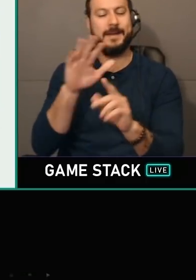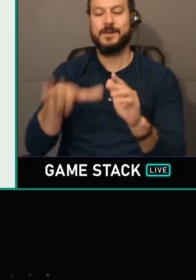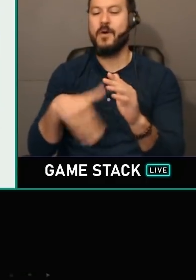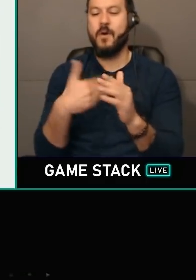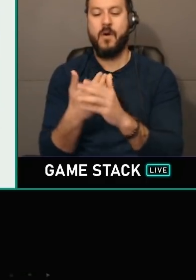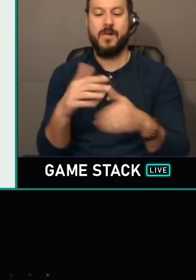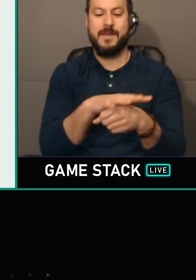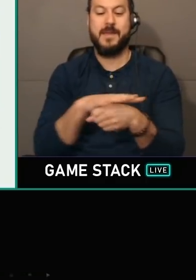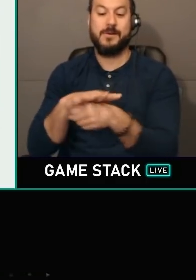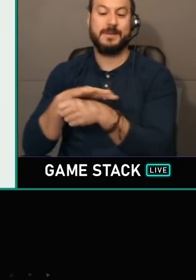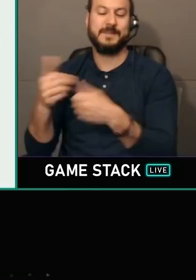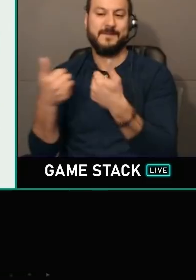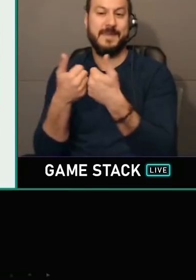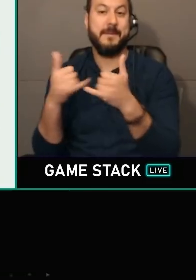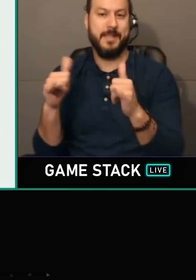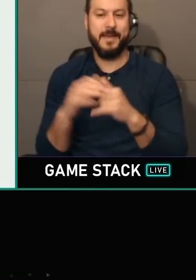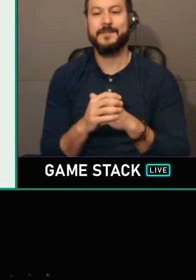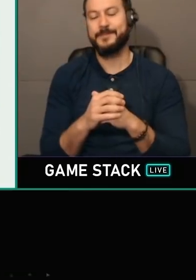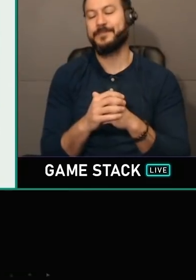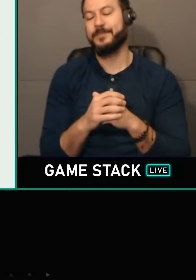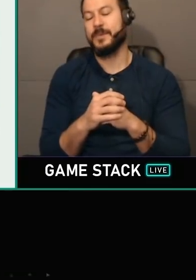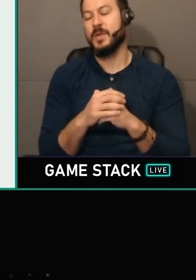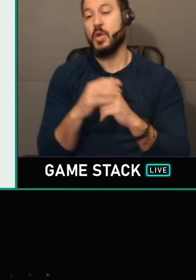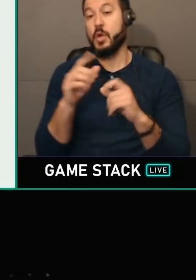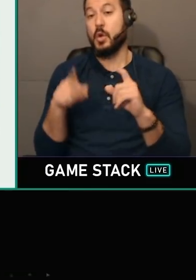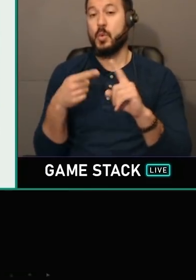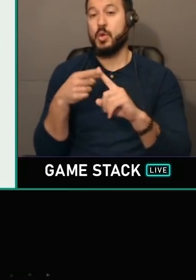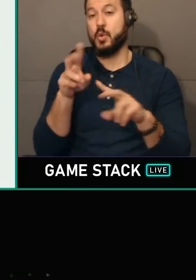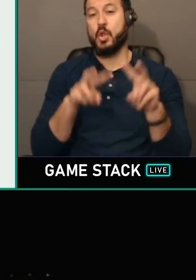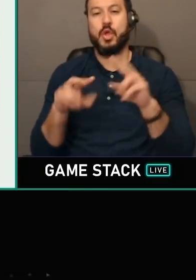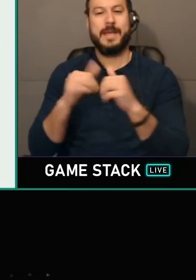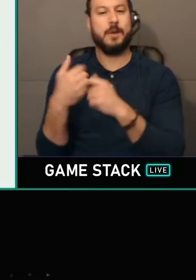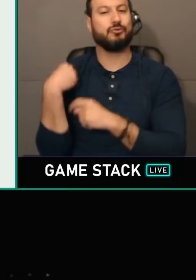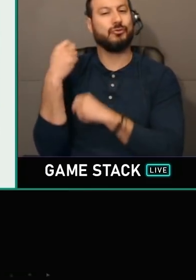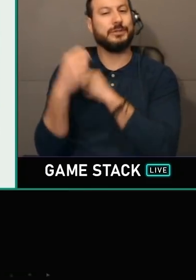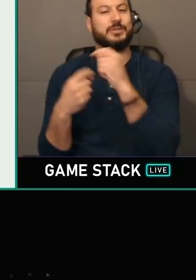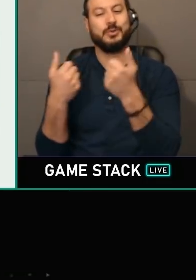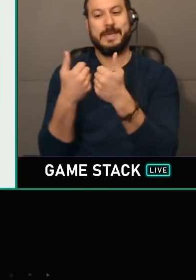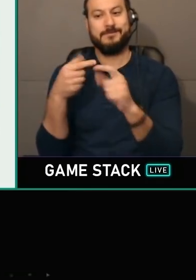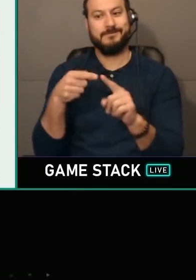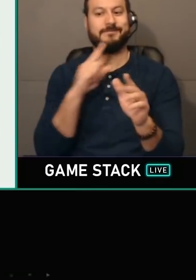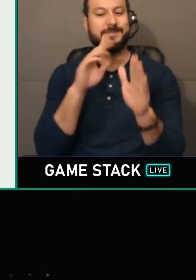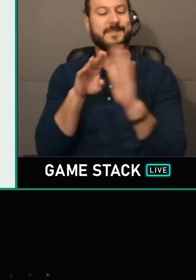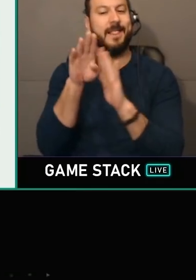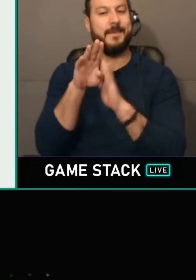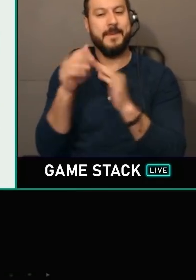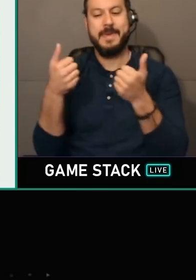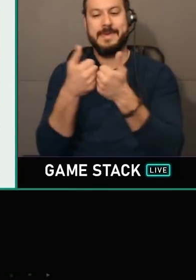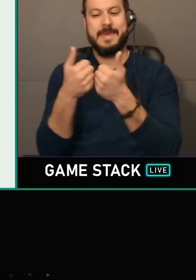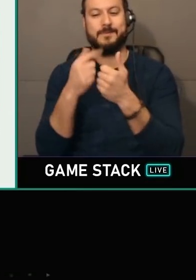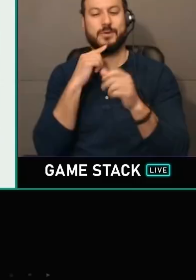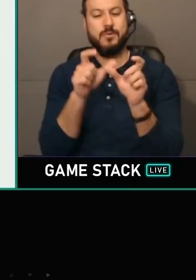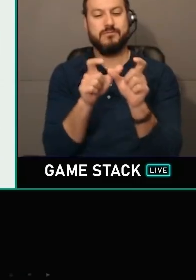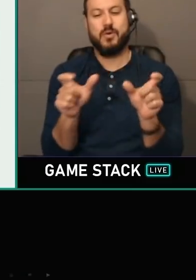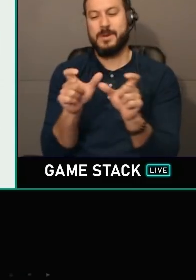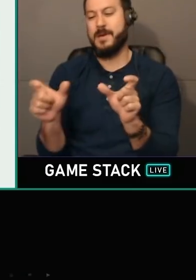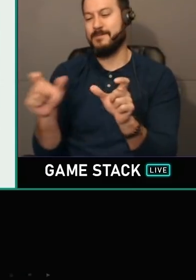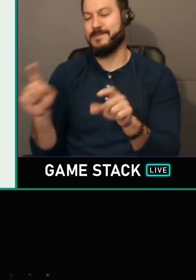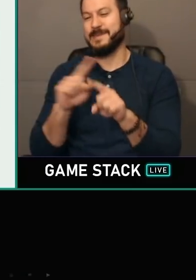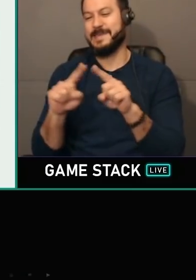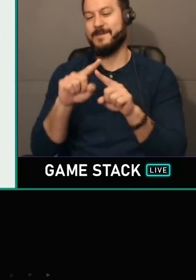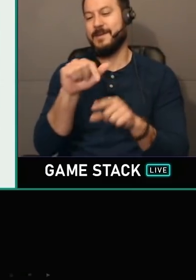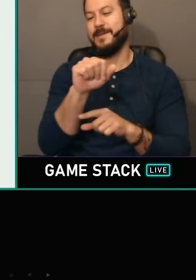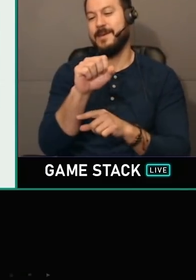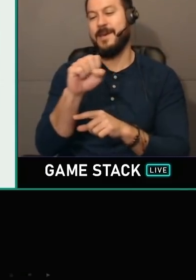of gameplay. When you look at how traditional games are developed, games are broken up into a series of